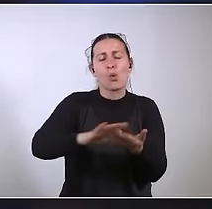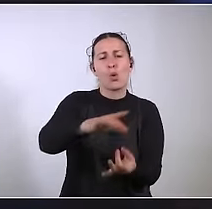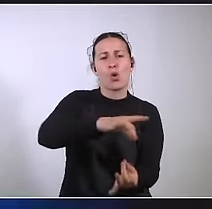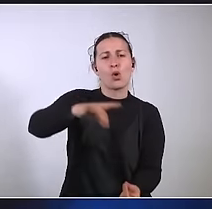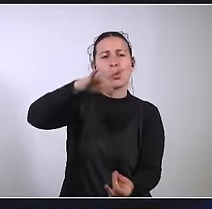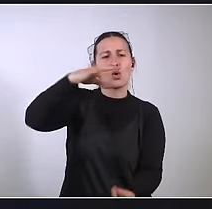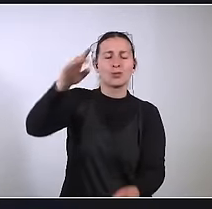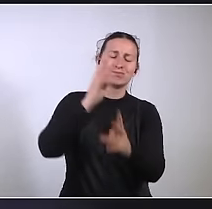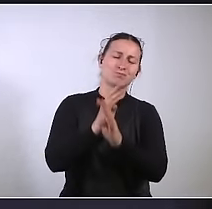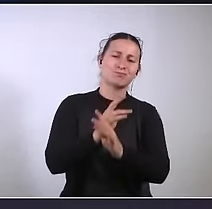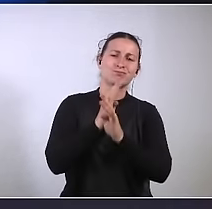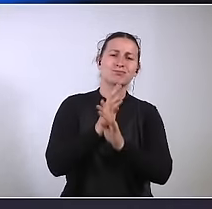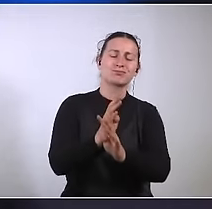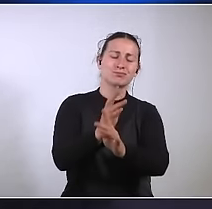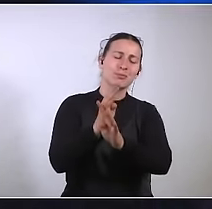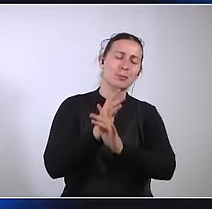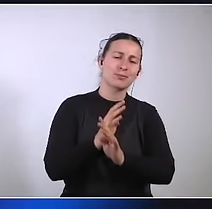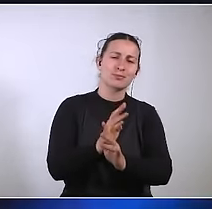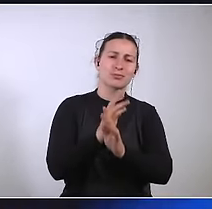Ghost.